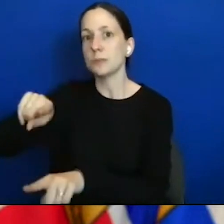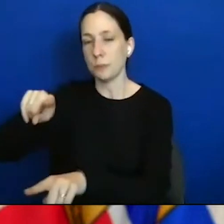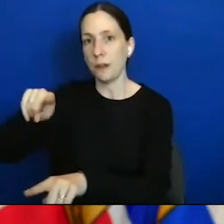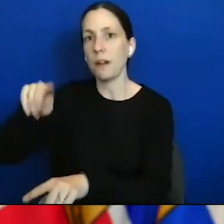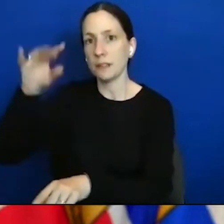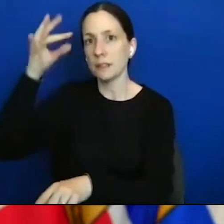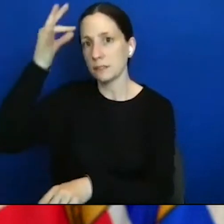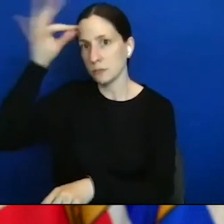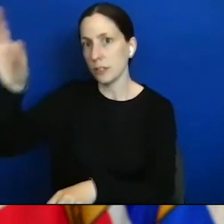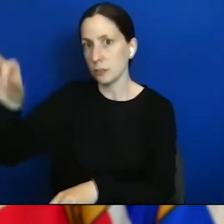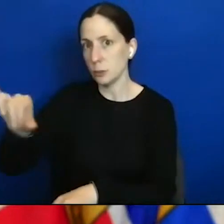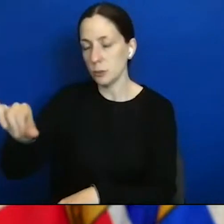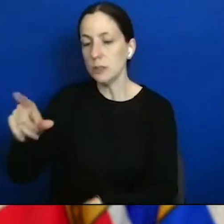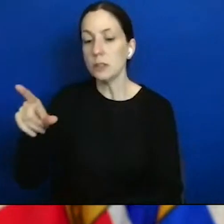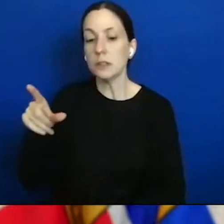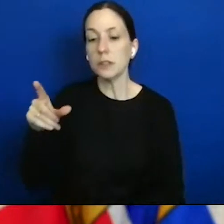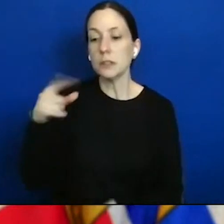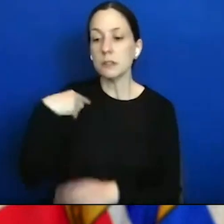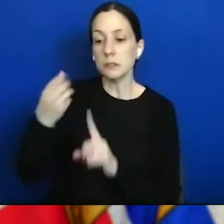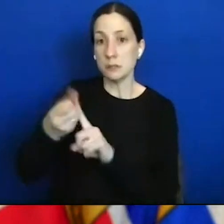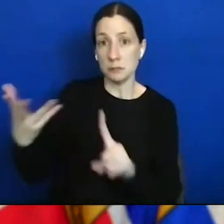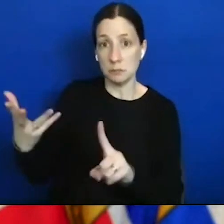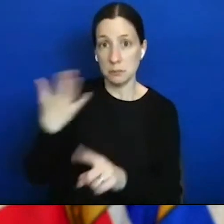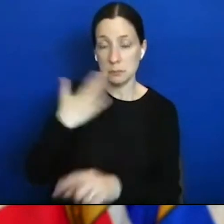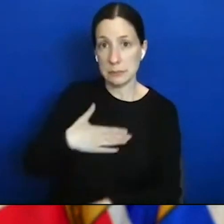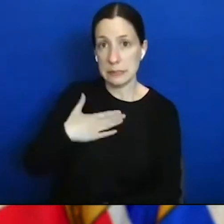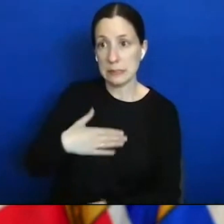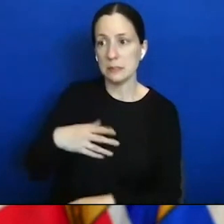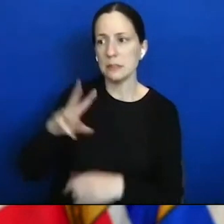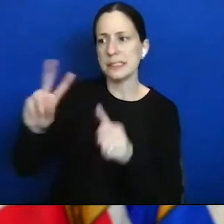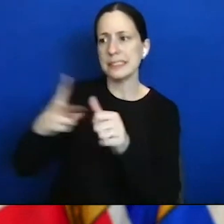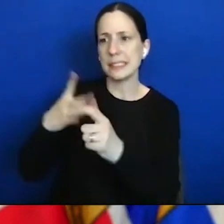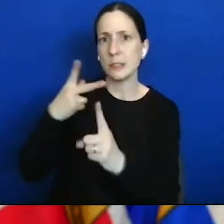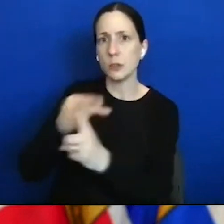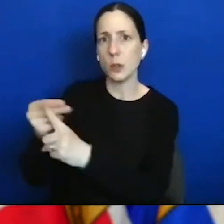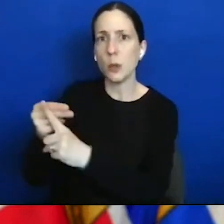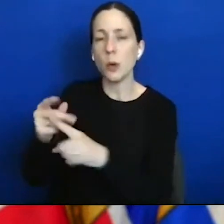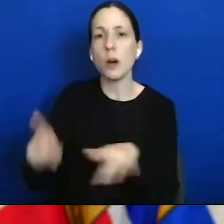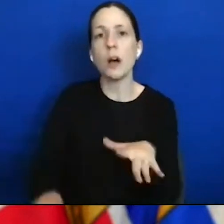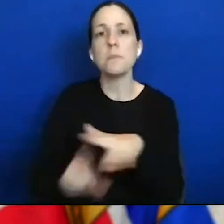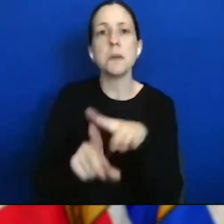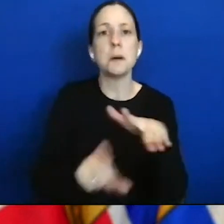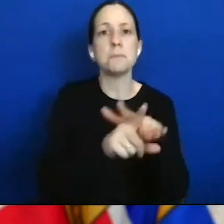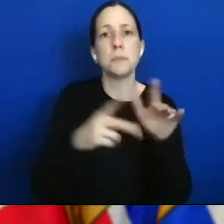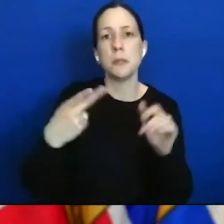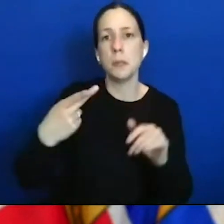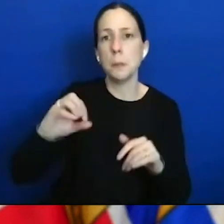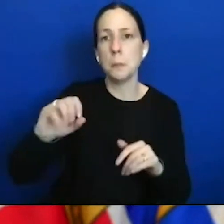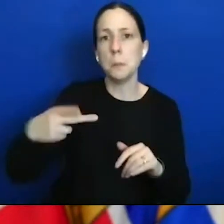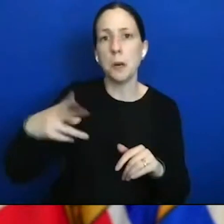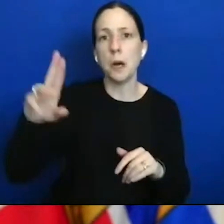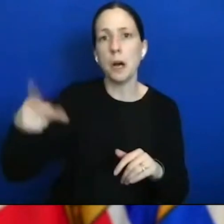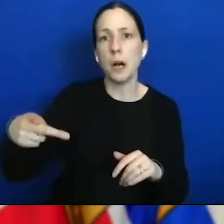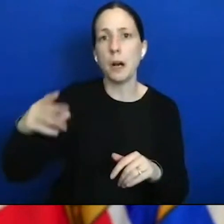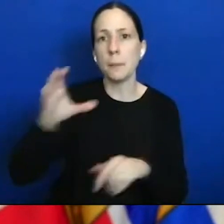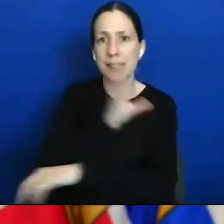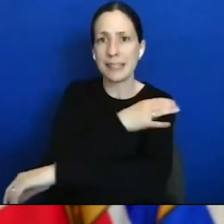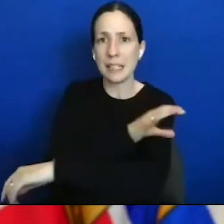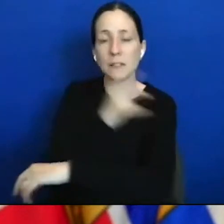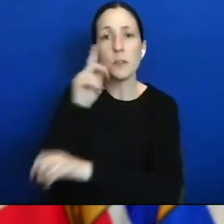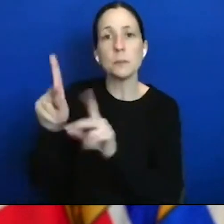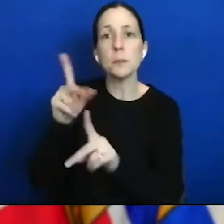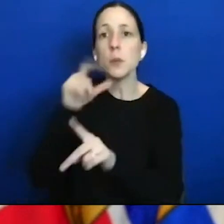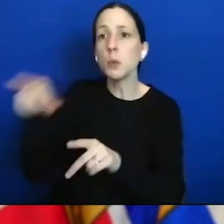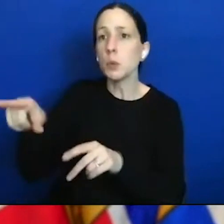both responses would be great. Thanks. Can you elaborate on the direction for second doses from pop-up clinics, and especially for people who went to one of